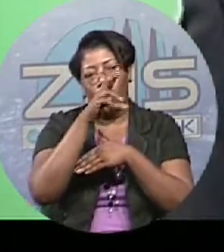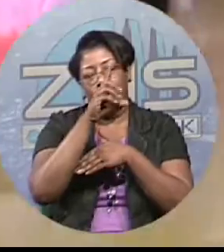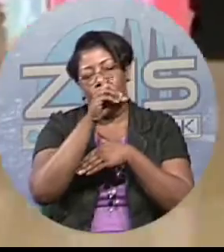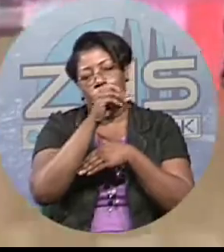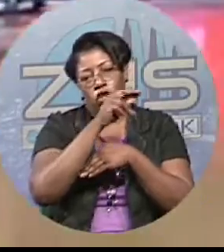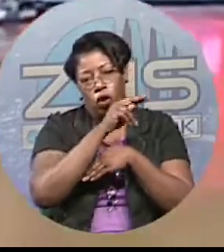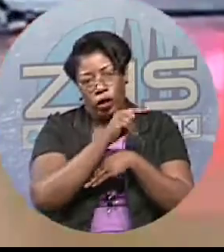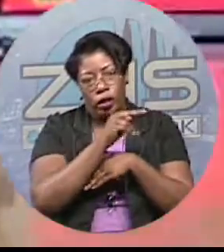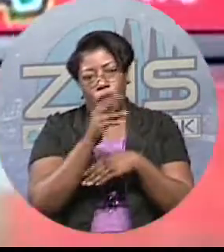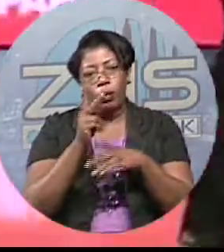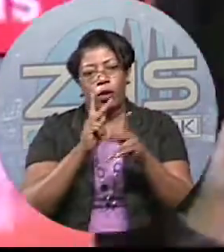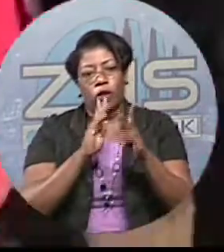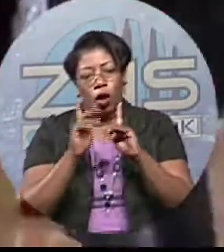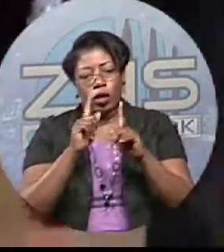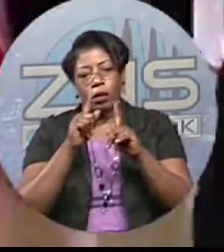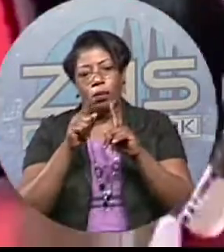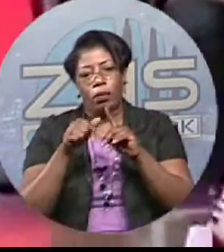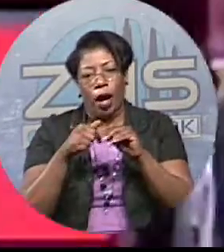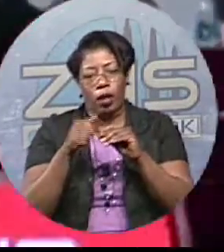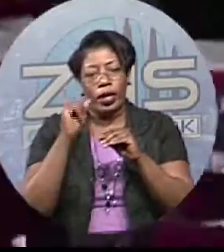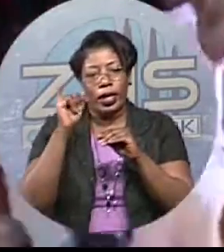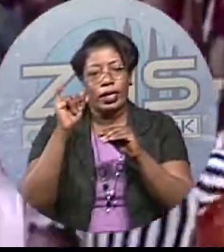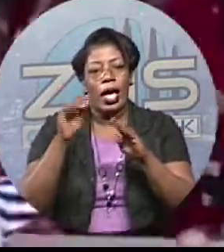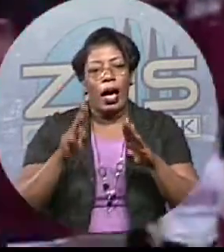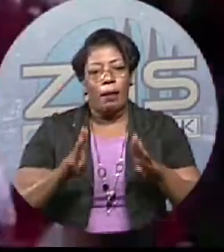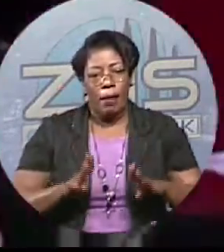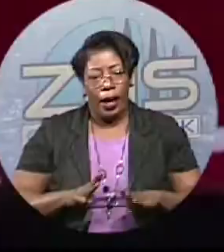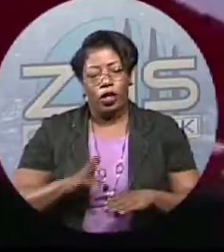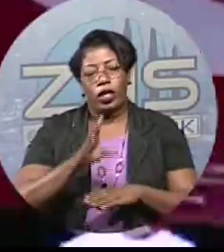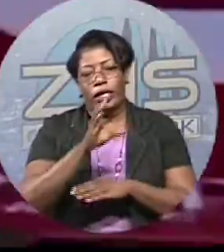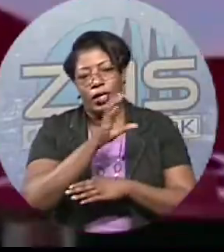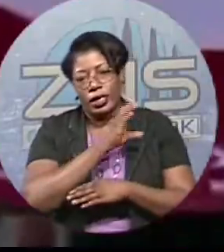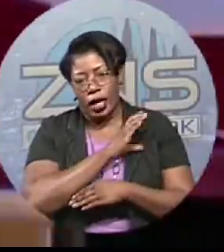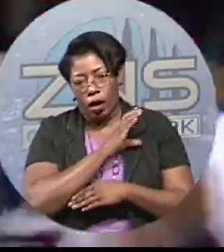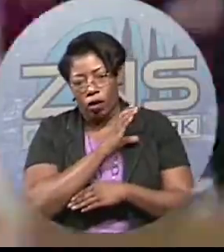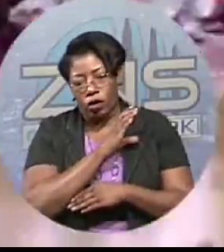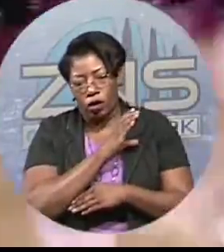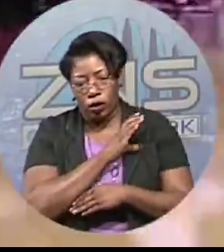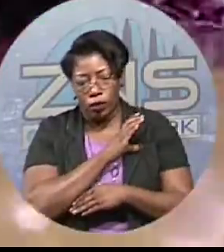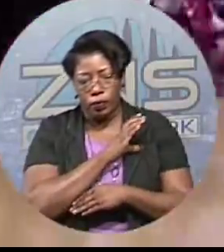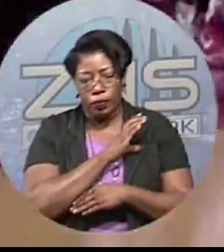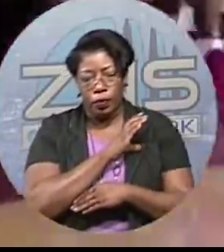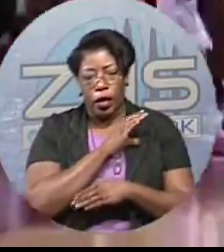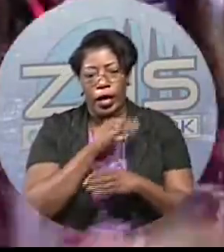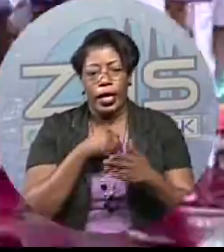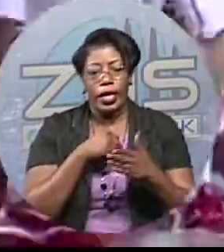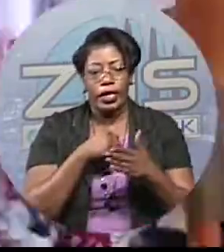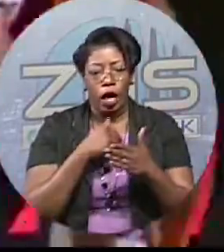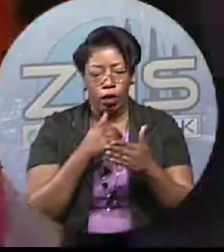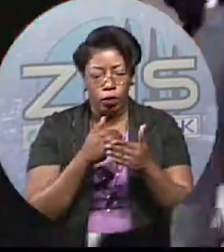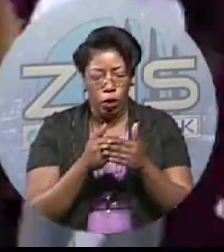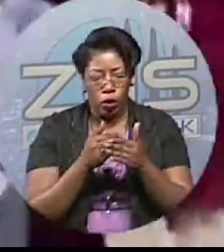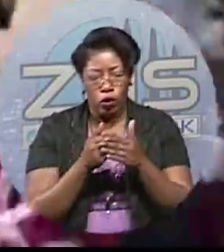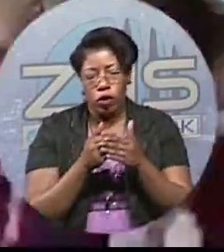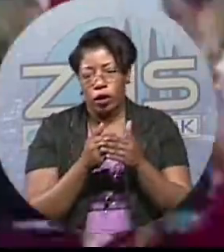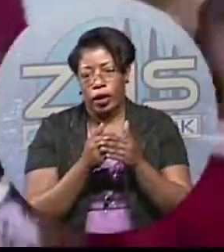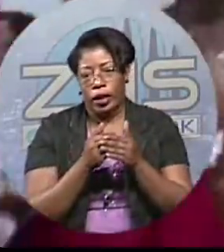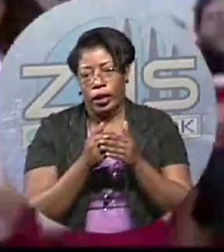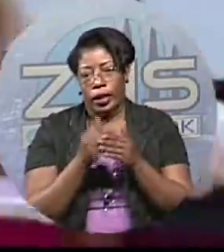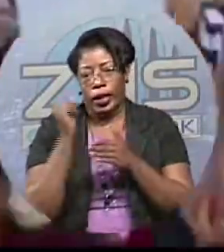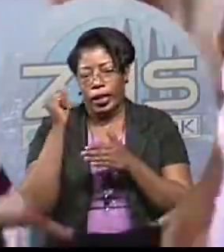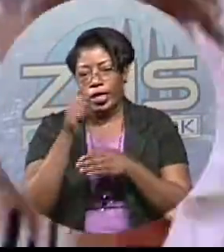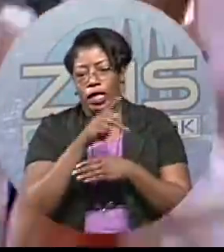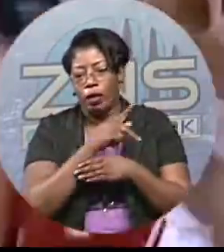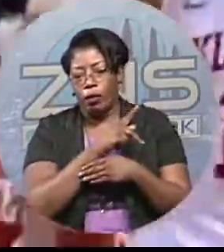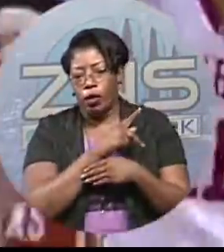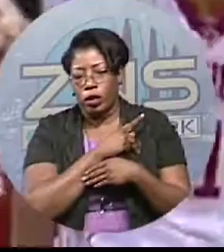talk about his manner, his character, his ease of approach, and this